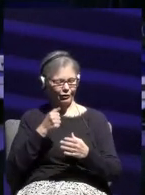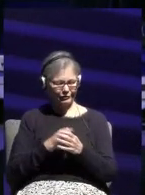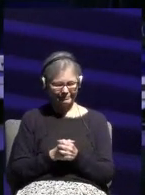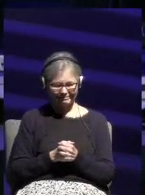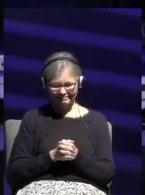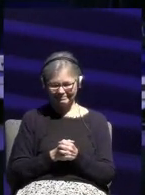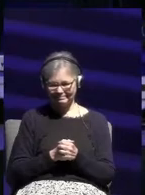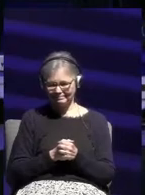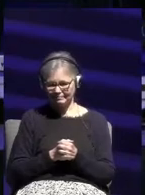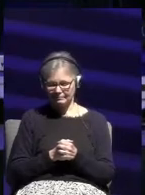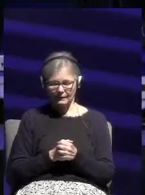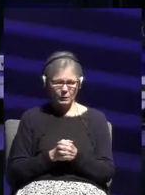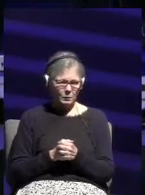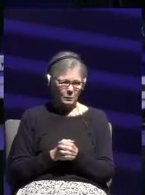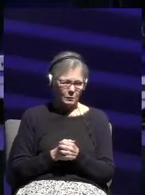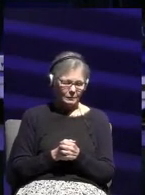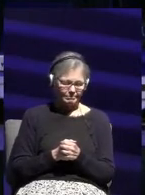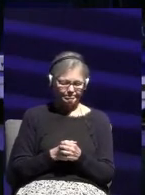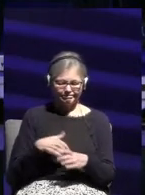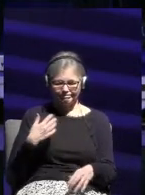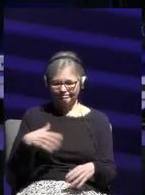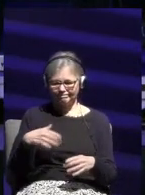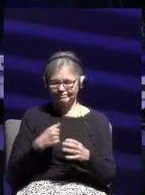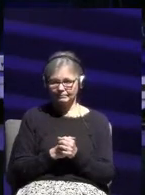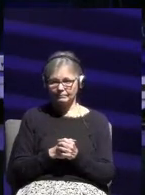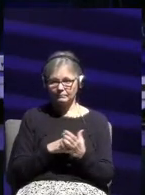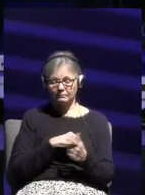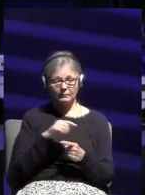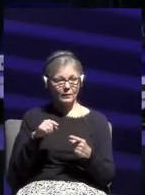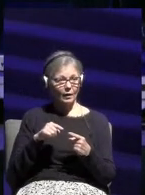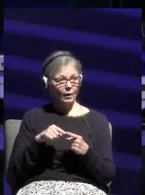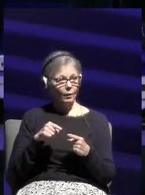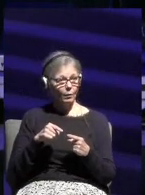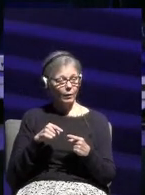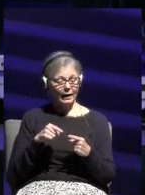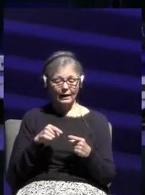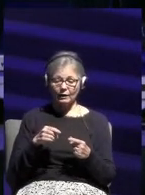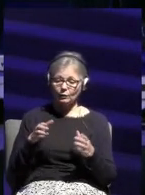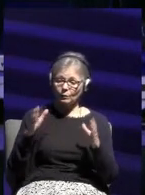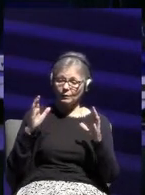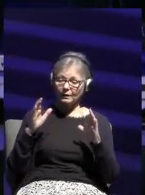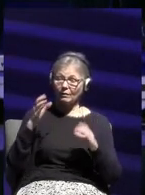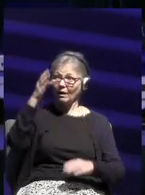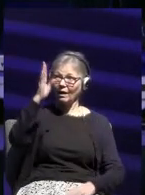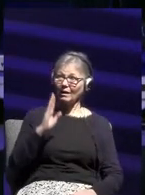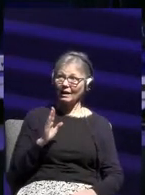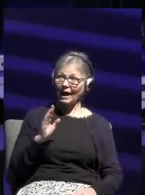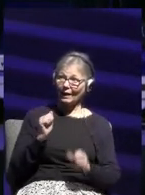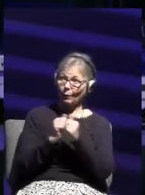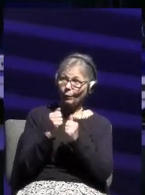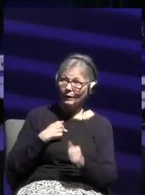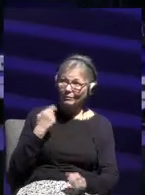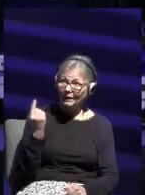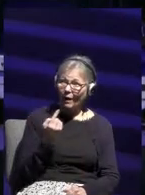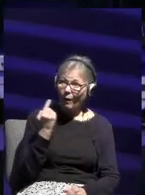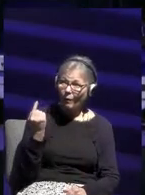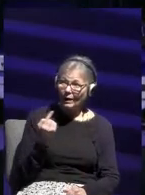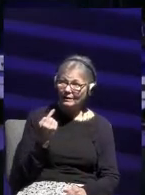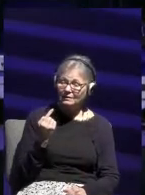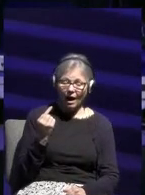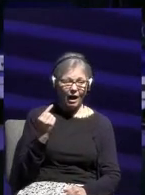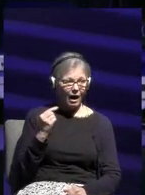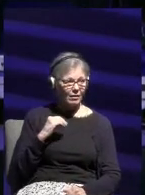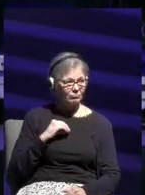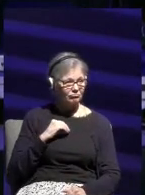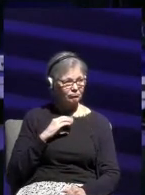We feel that, but I want you to know that when we hear words like "and I will be with you always," I